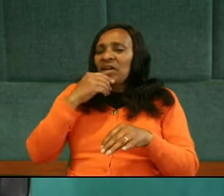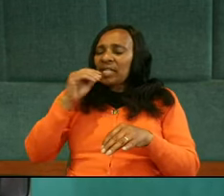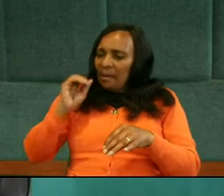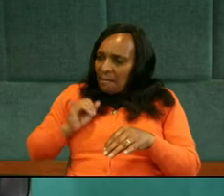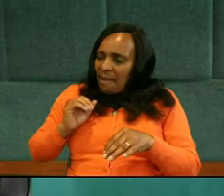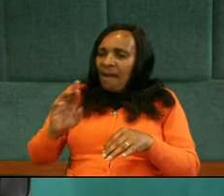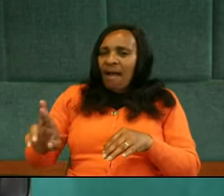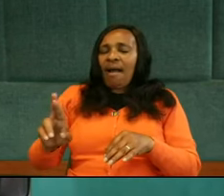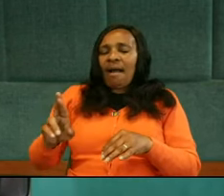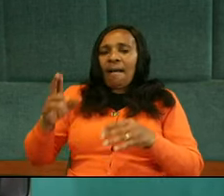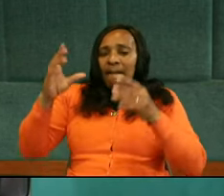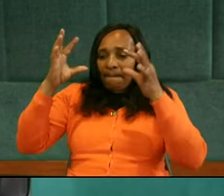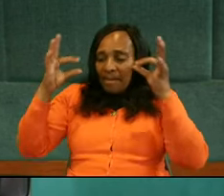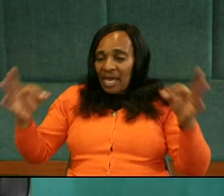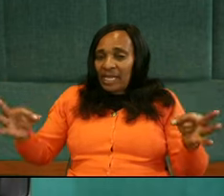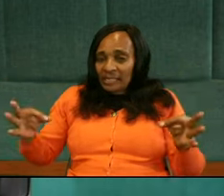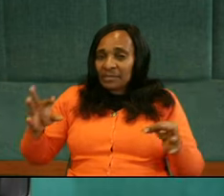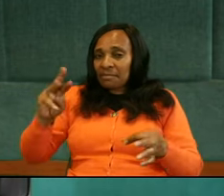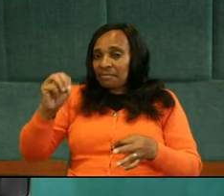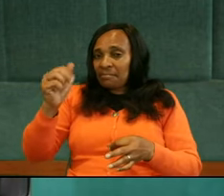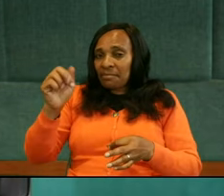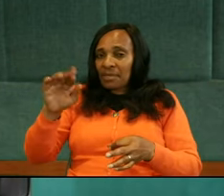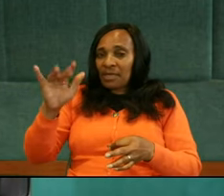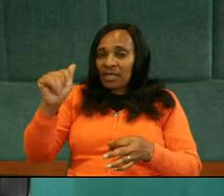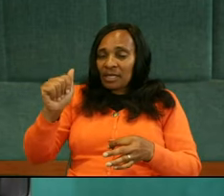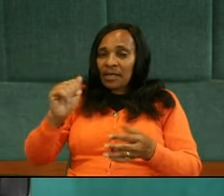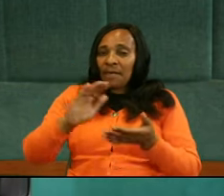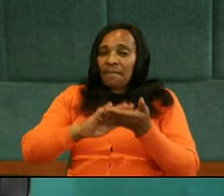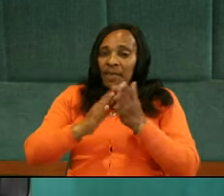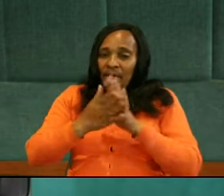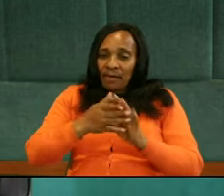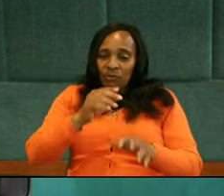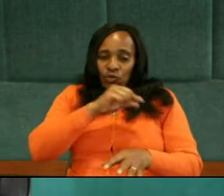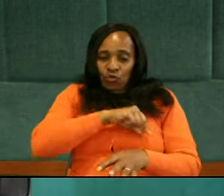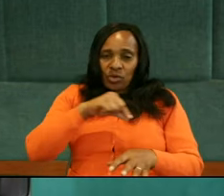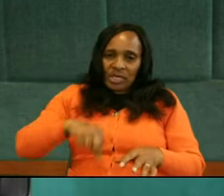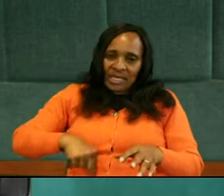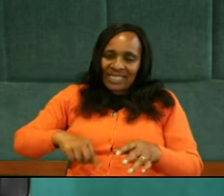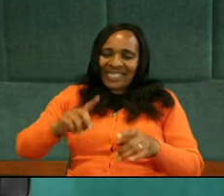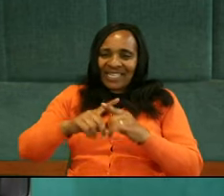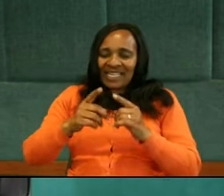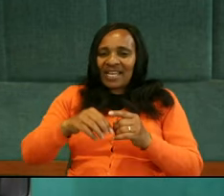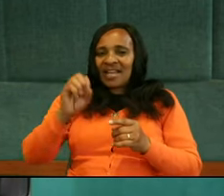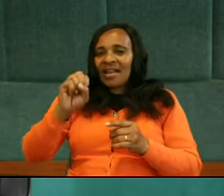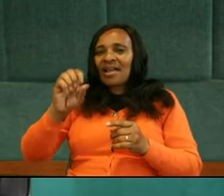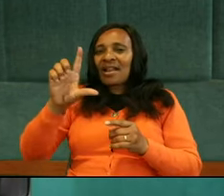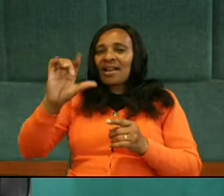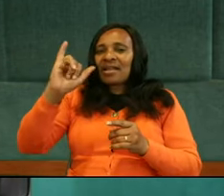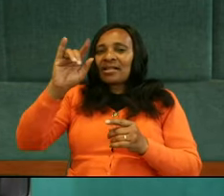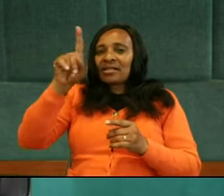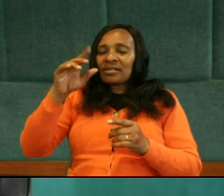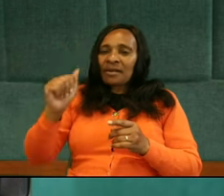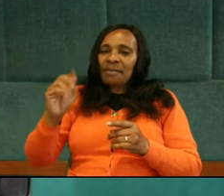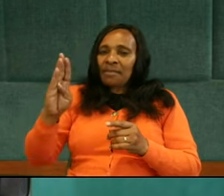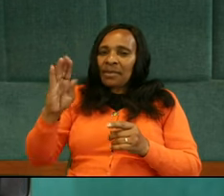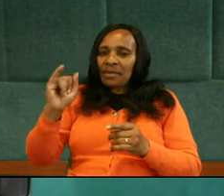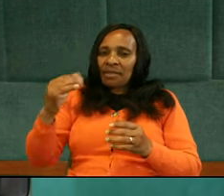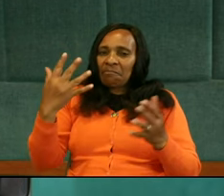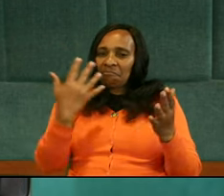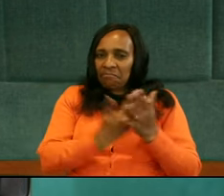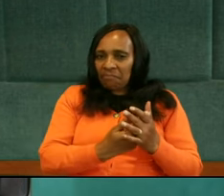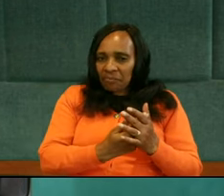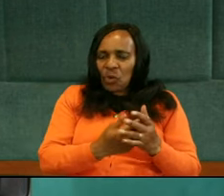married Mary. Mary became queen at the time. And Elizabeth I at that time, she was put in prison. And so she